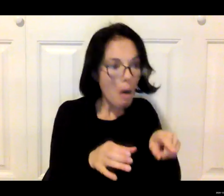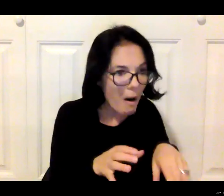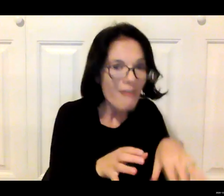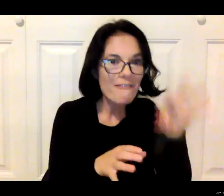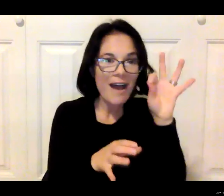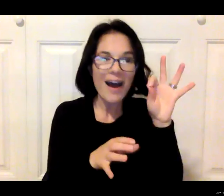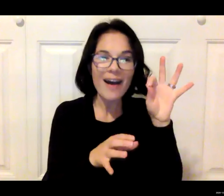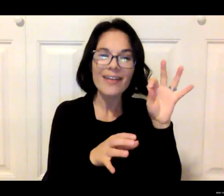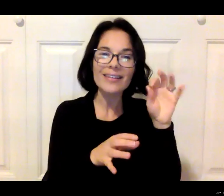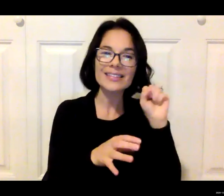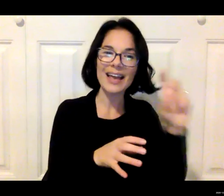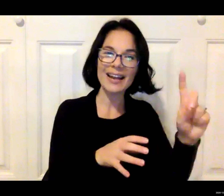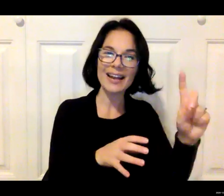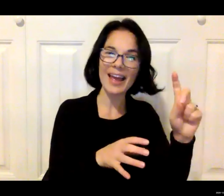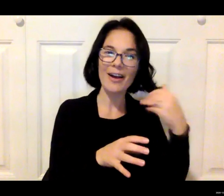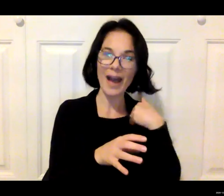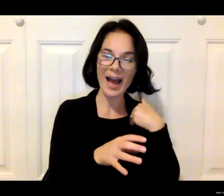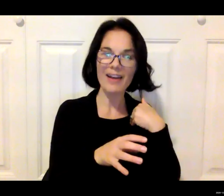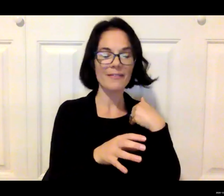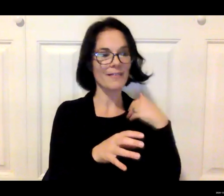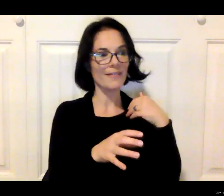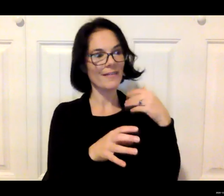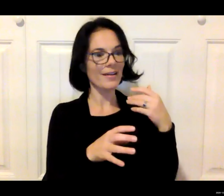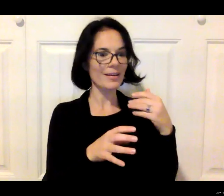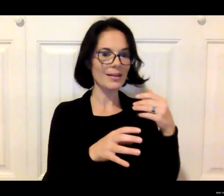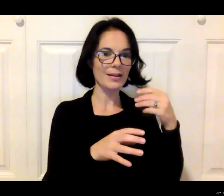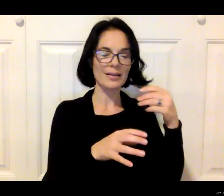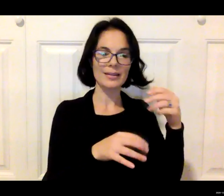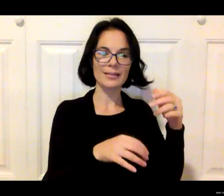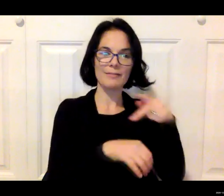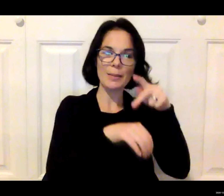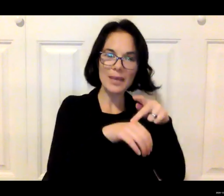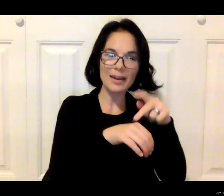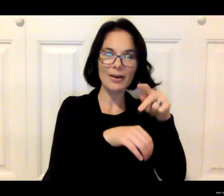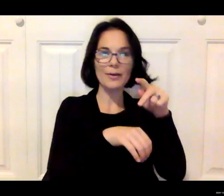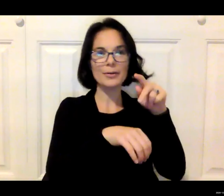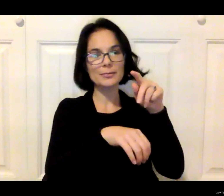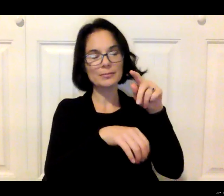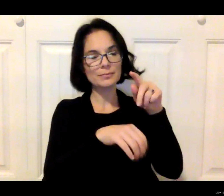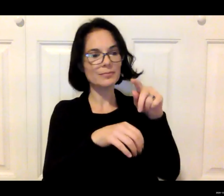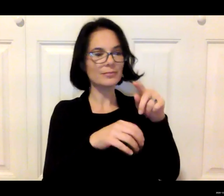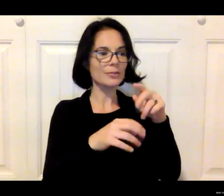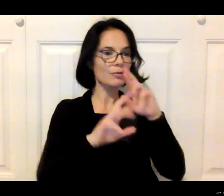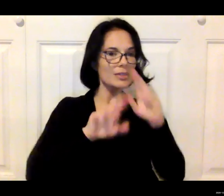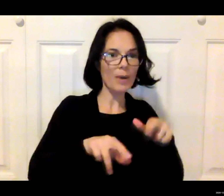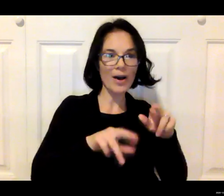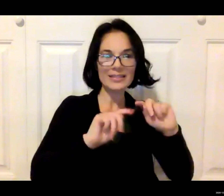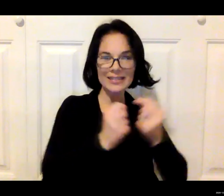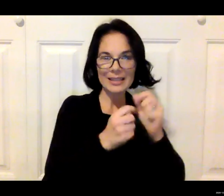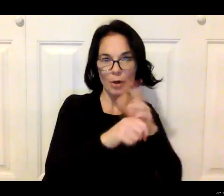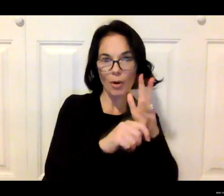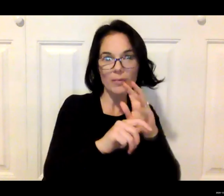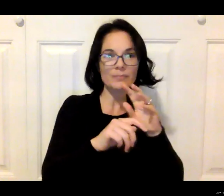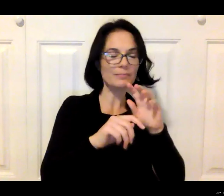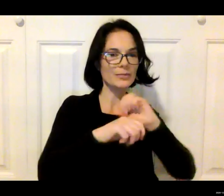Diego Pacific Filipino COVID response team. So I joined their group to kind of see what's going on in that communities. That was where I found out